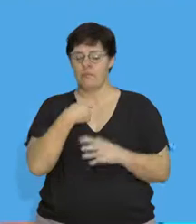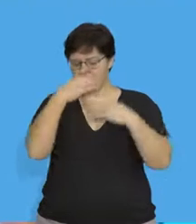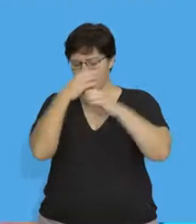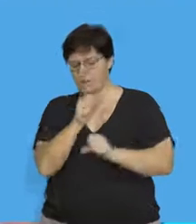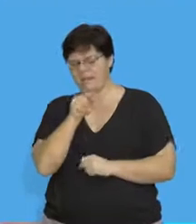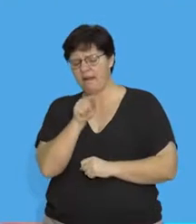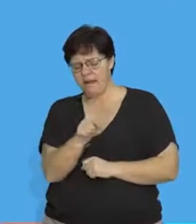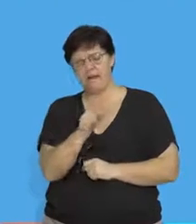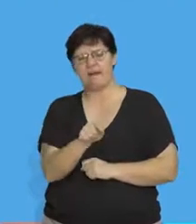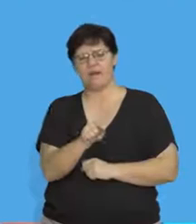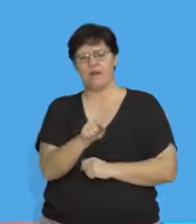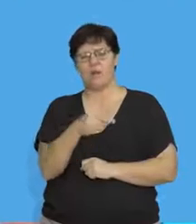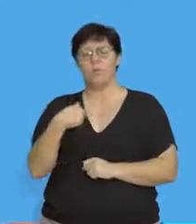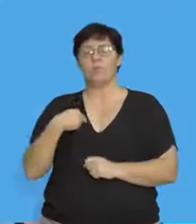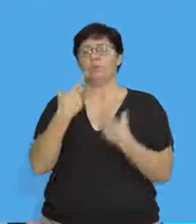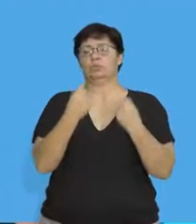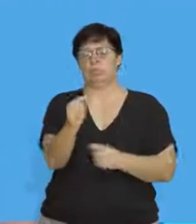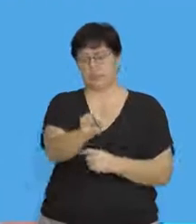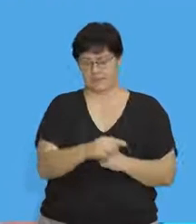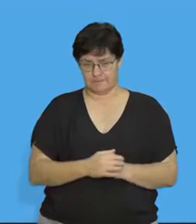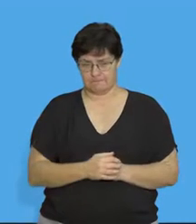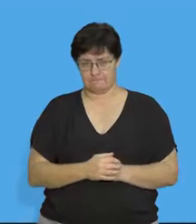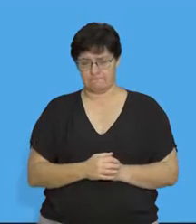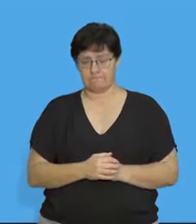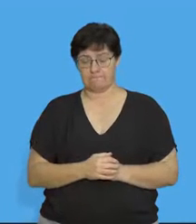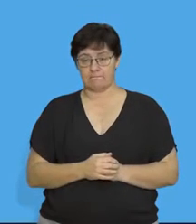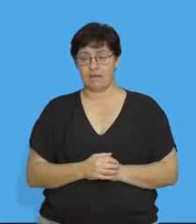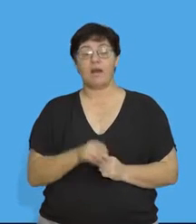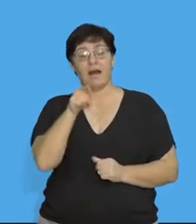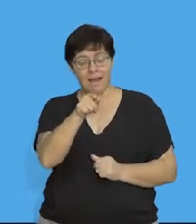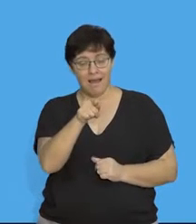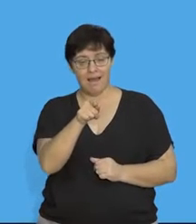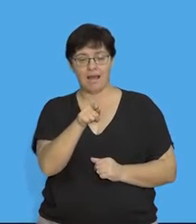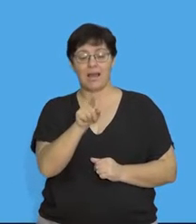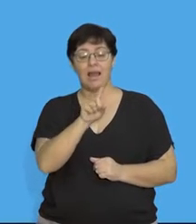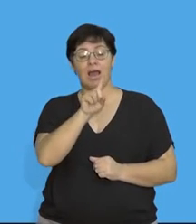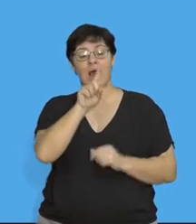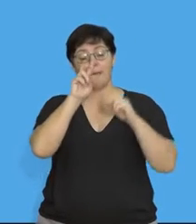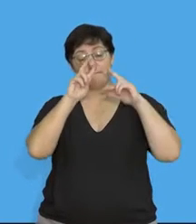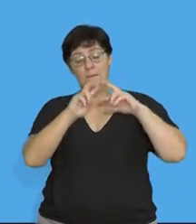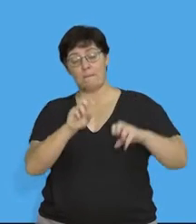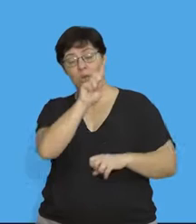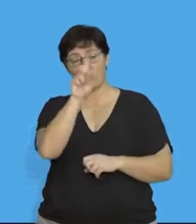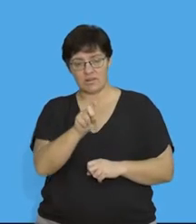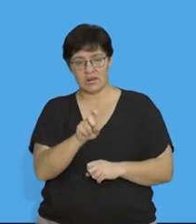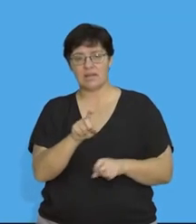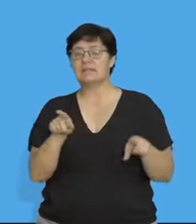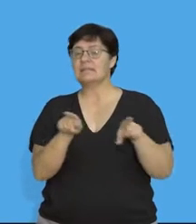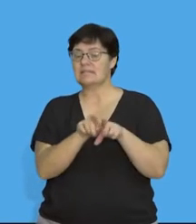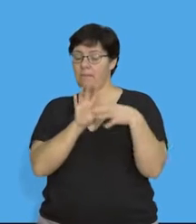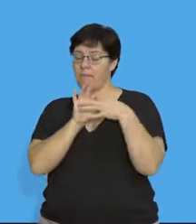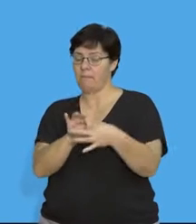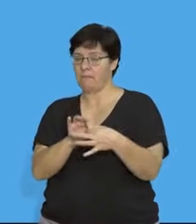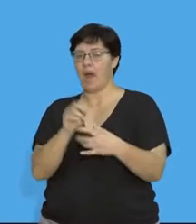on exactly what we're going to be doing. And in terms of that, the investigative question always goes together with